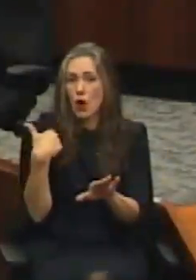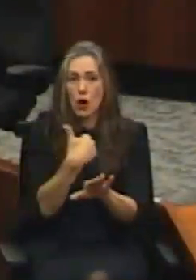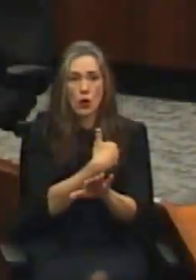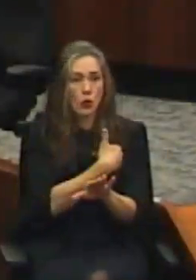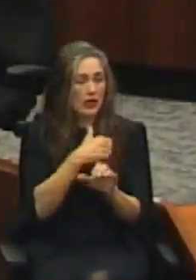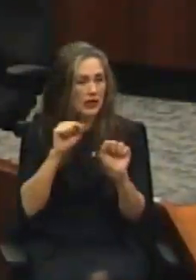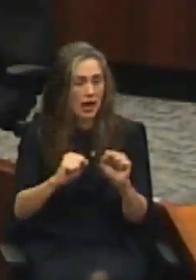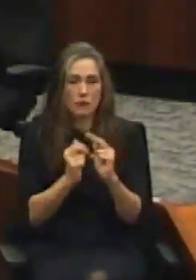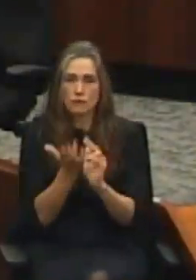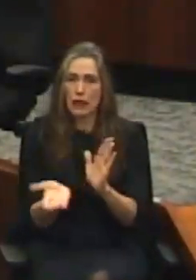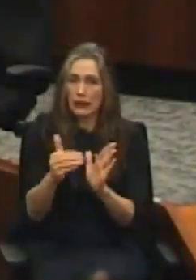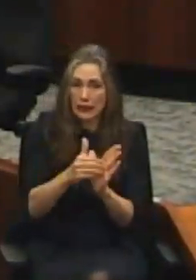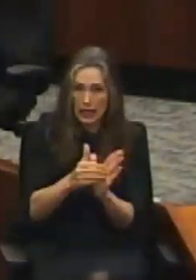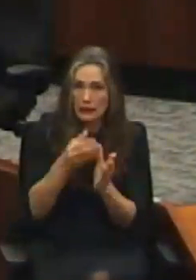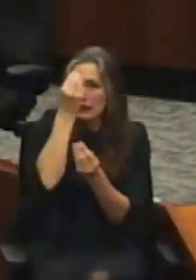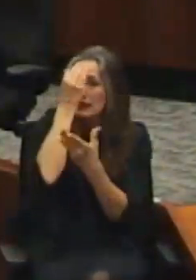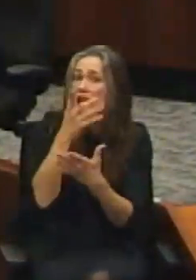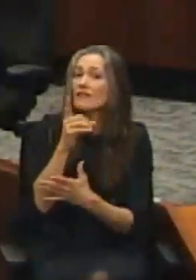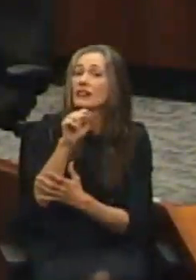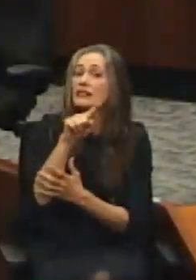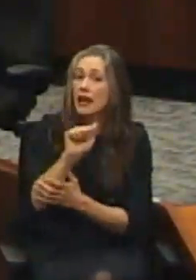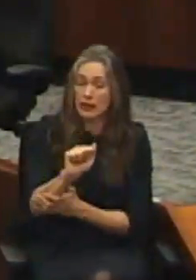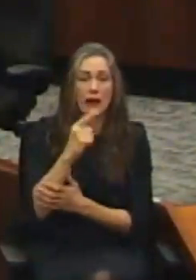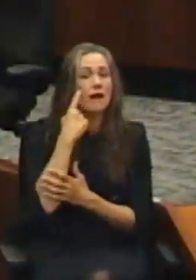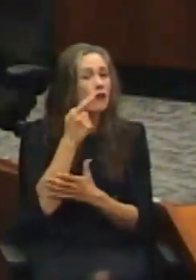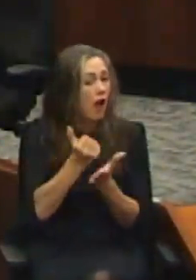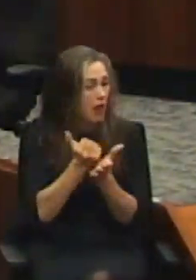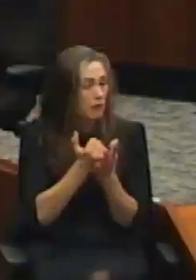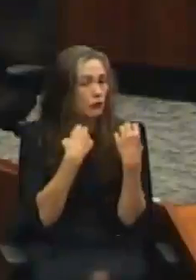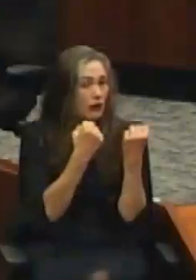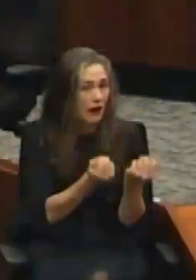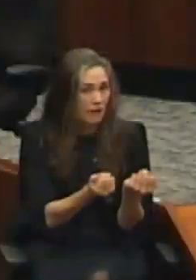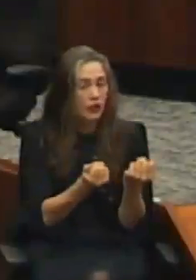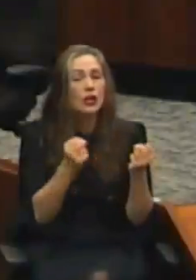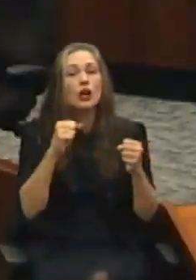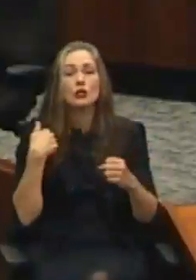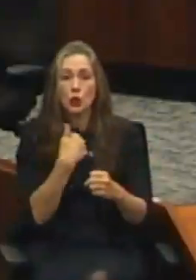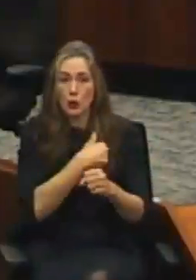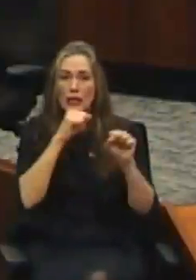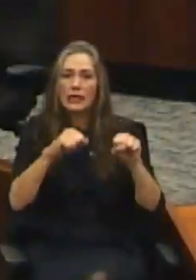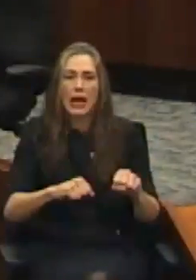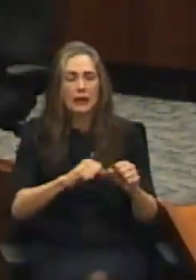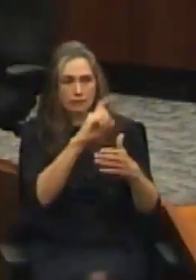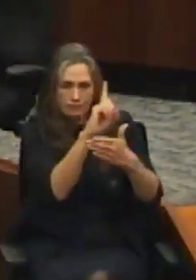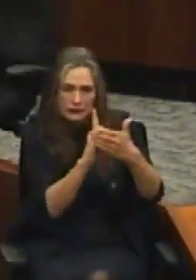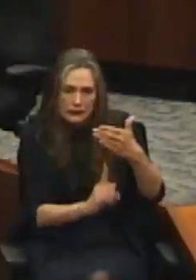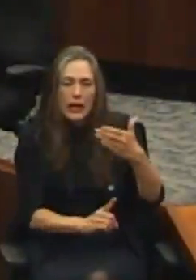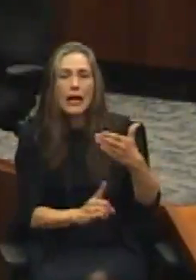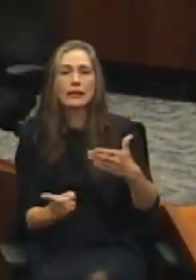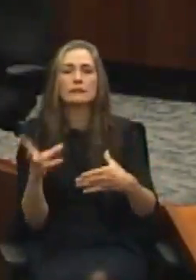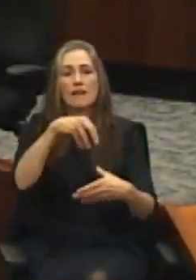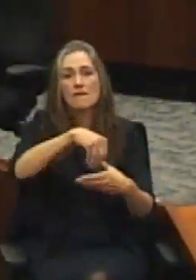provides the data necessary for designing and permitting to reduce our risks.